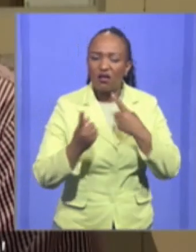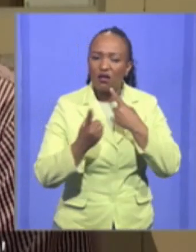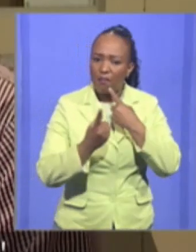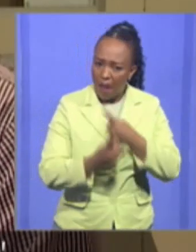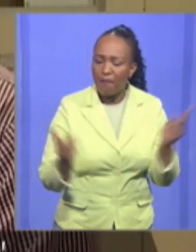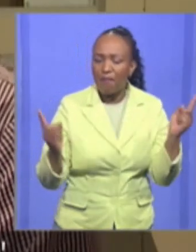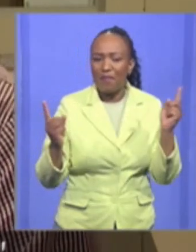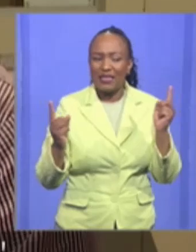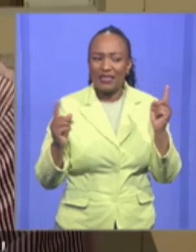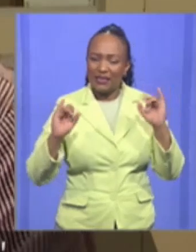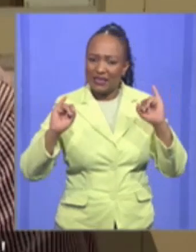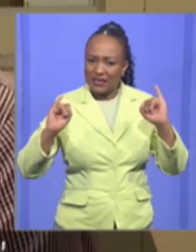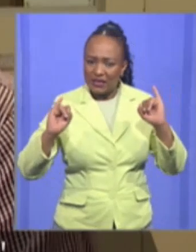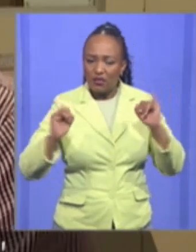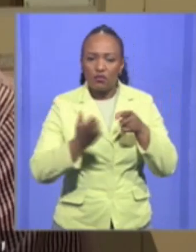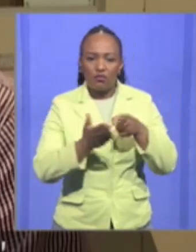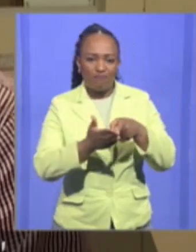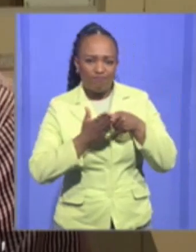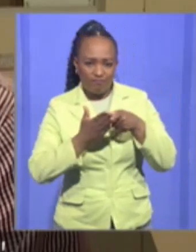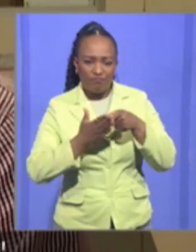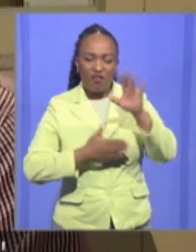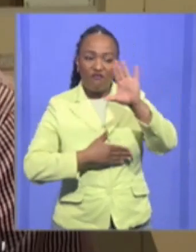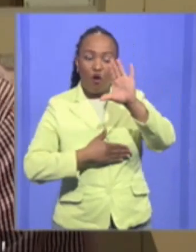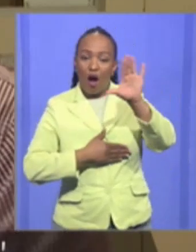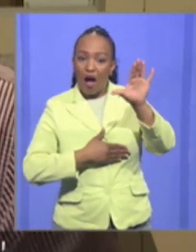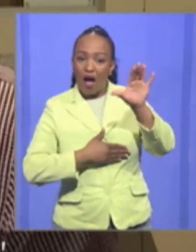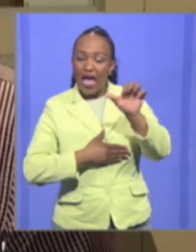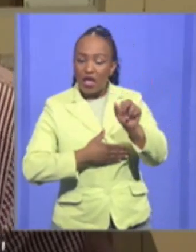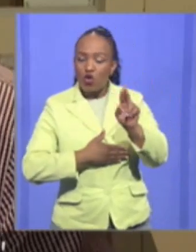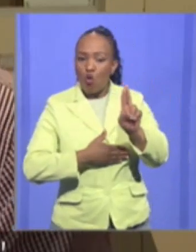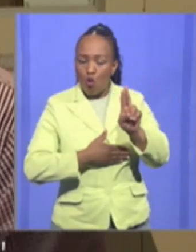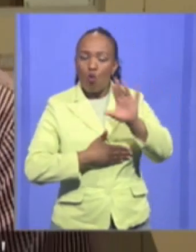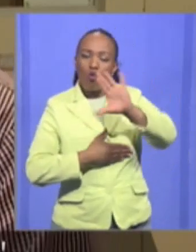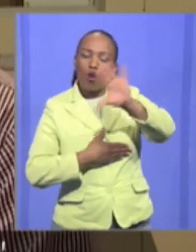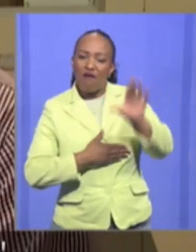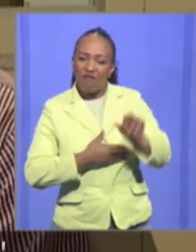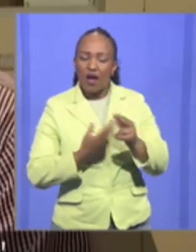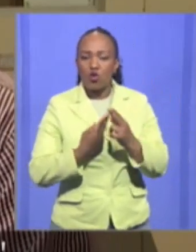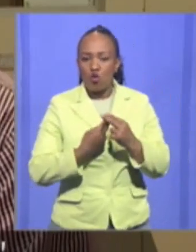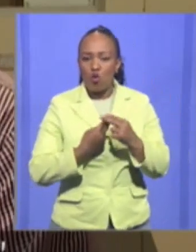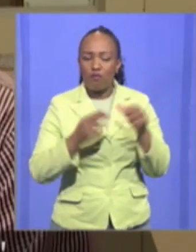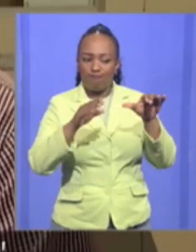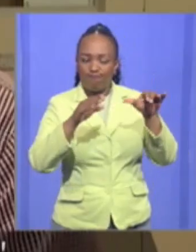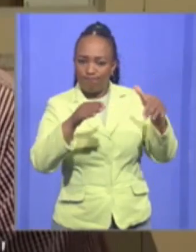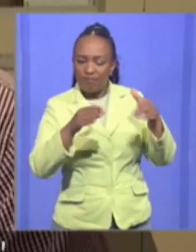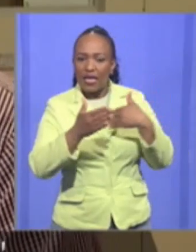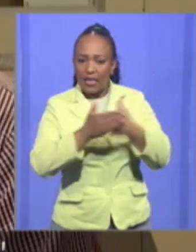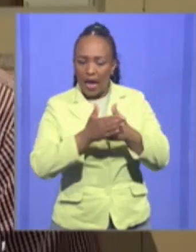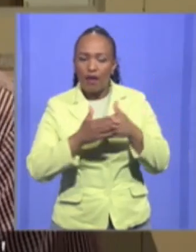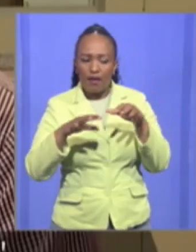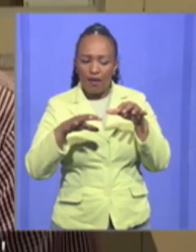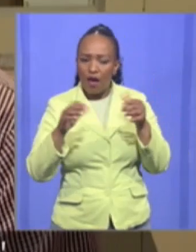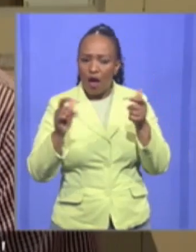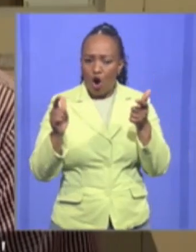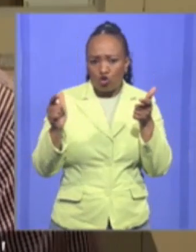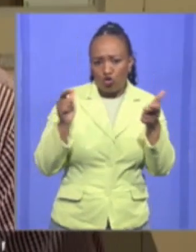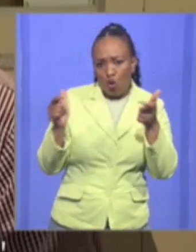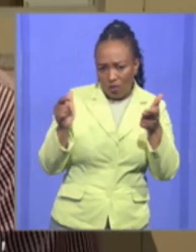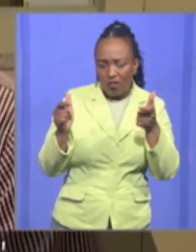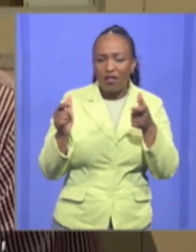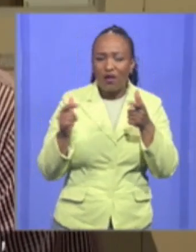the mandate as part of the African Union to kind of take control of these